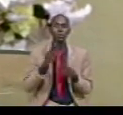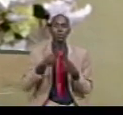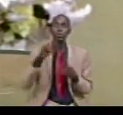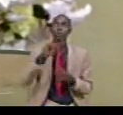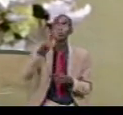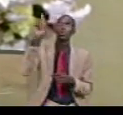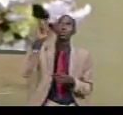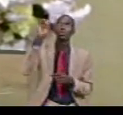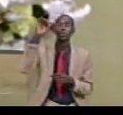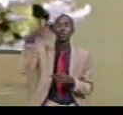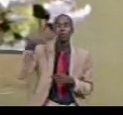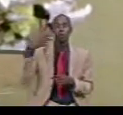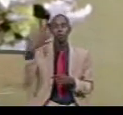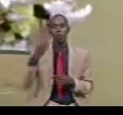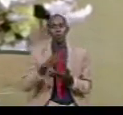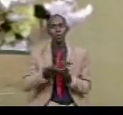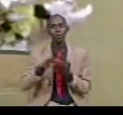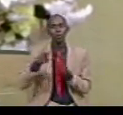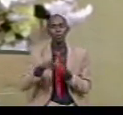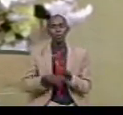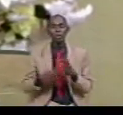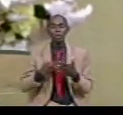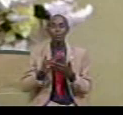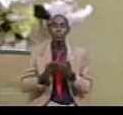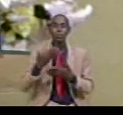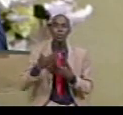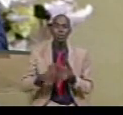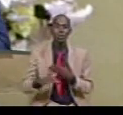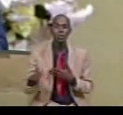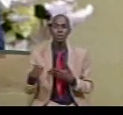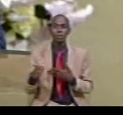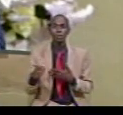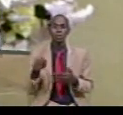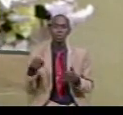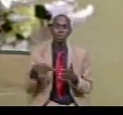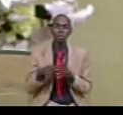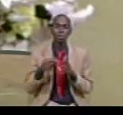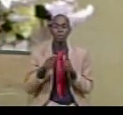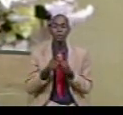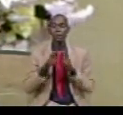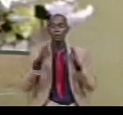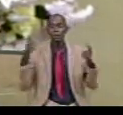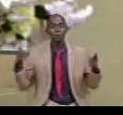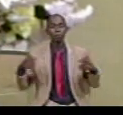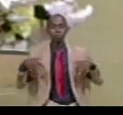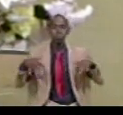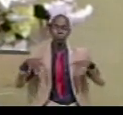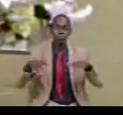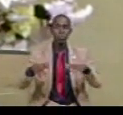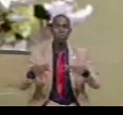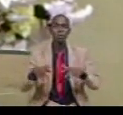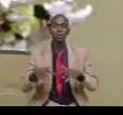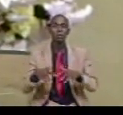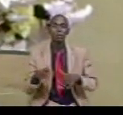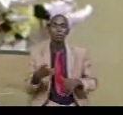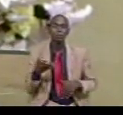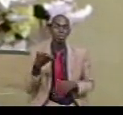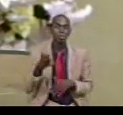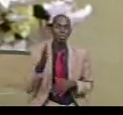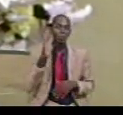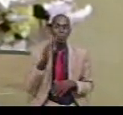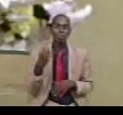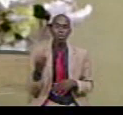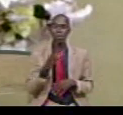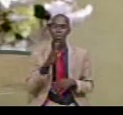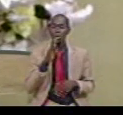of Righteousness. And beyond the confines of this great congregation that we're all privileged to be a part of, Dr.